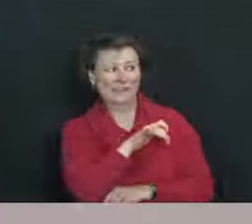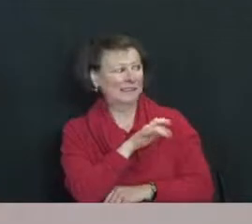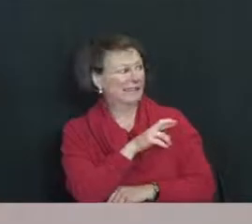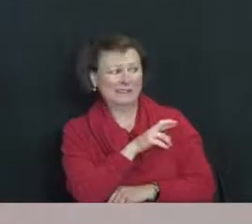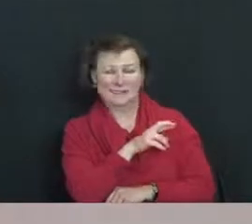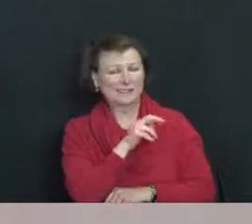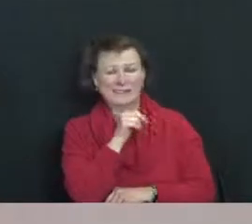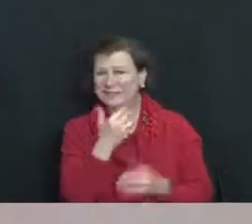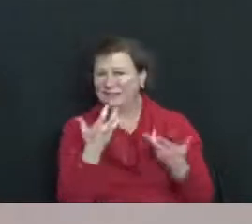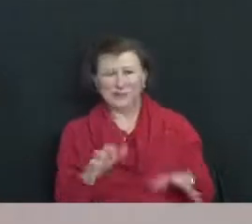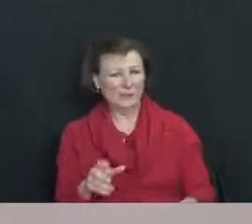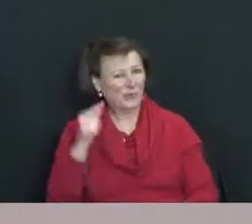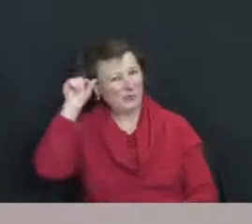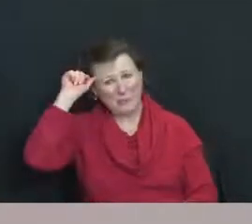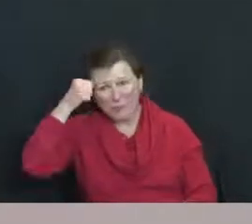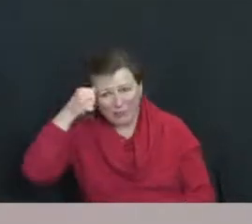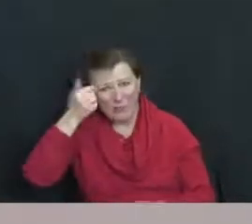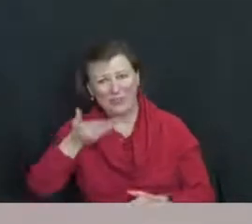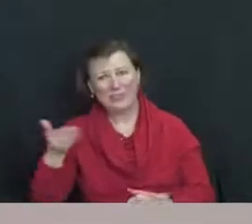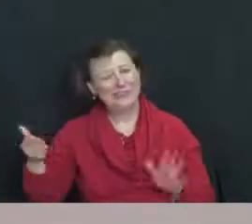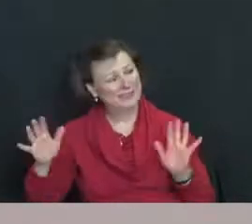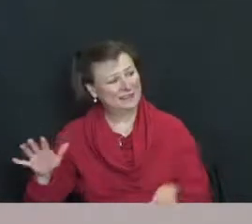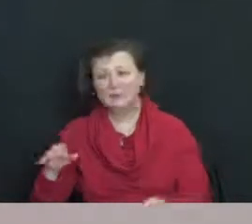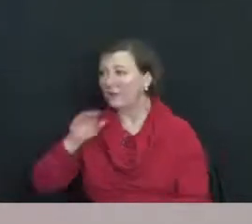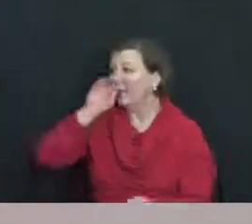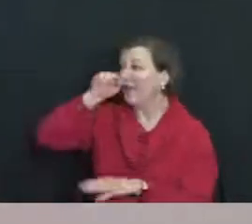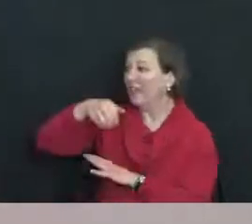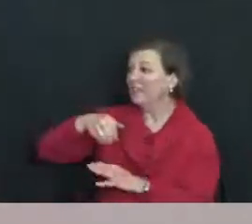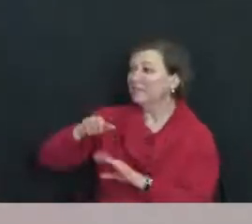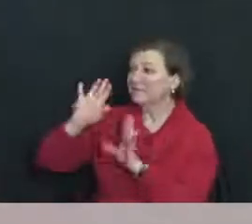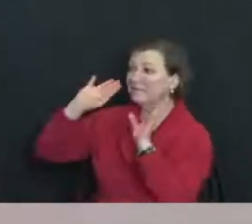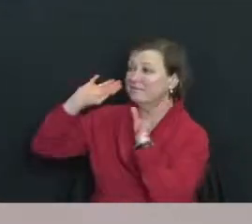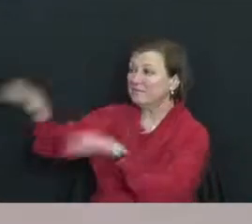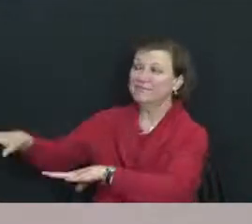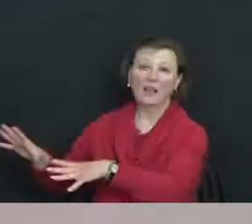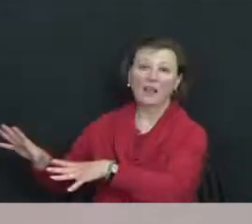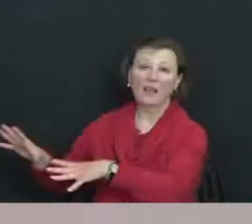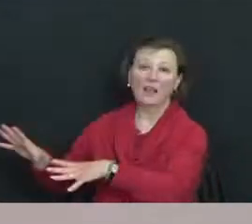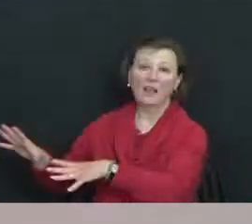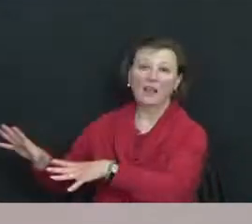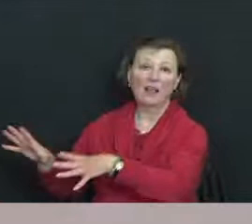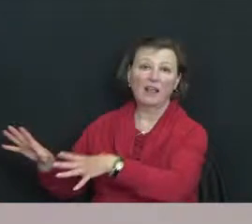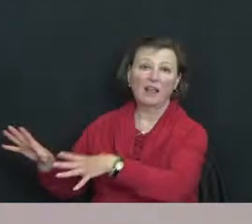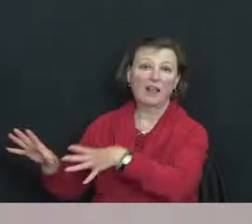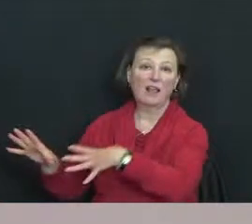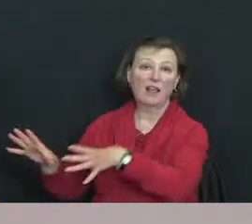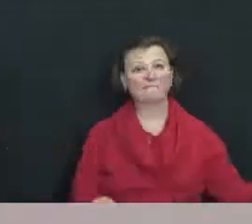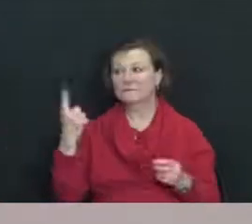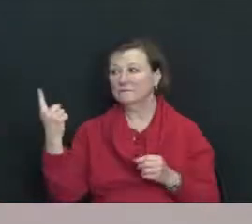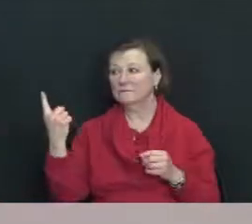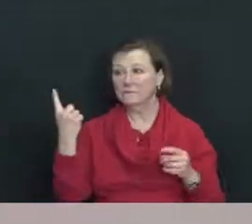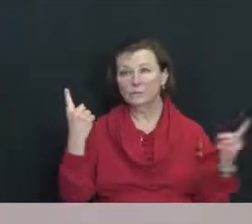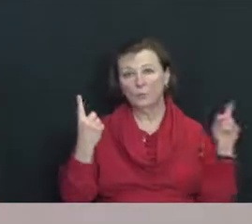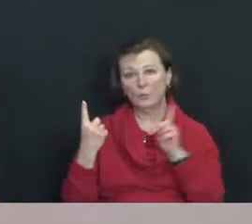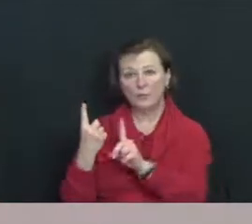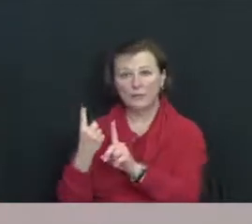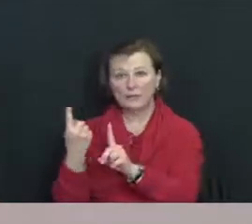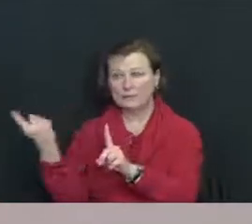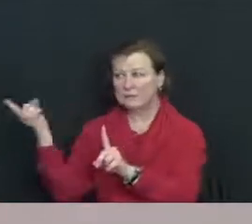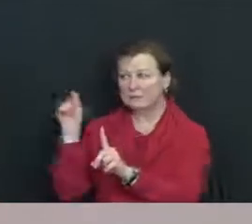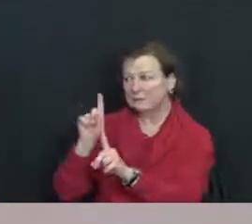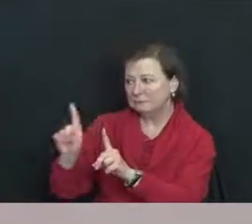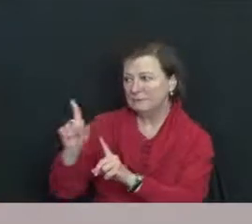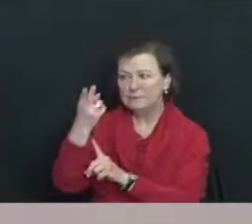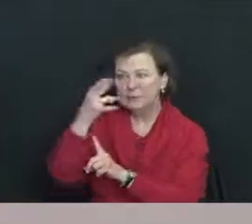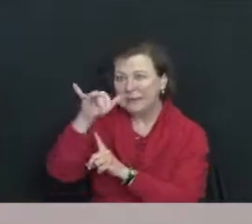like remembering, so the elephant left. One by one they came, the hyena.